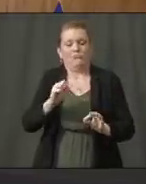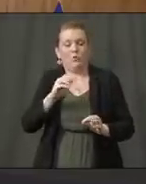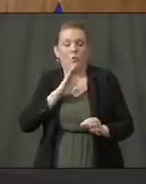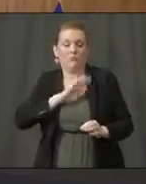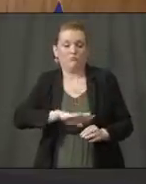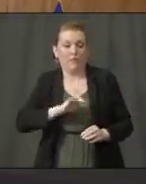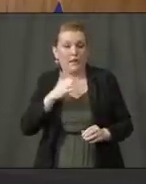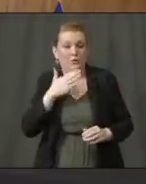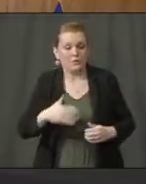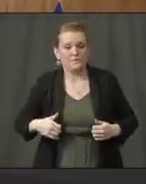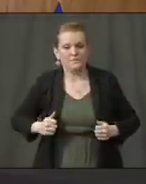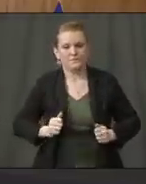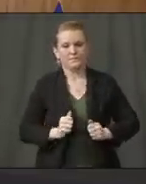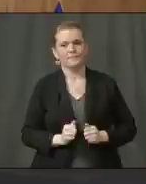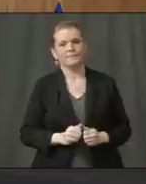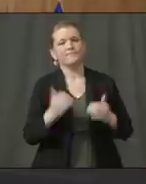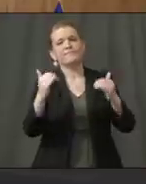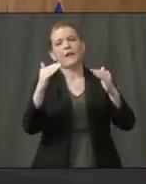Hi, Governor.